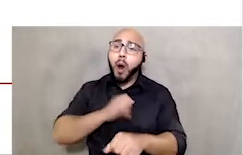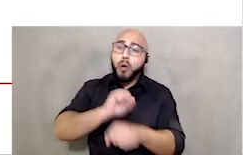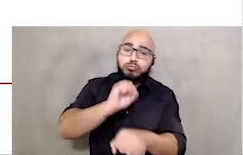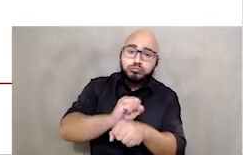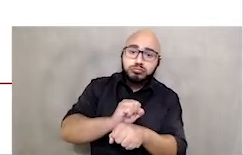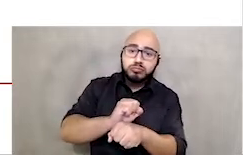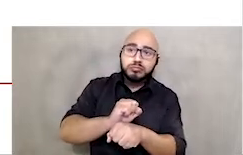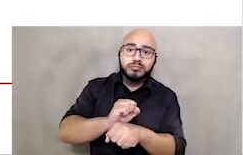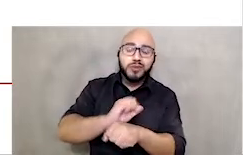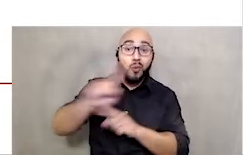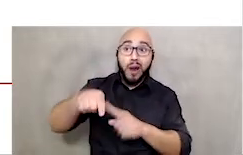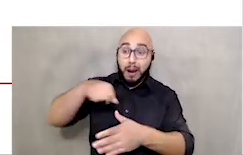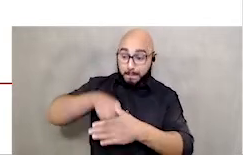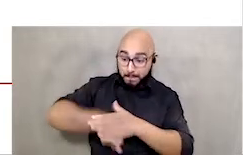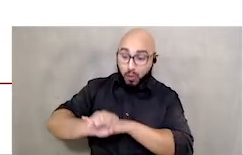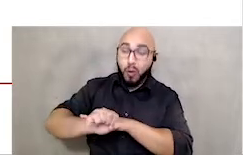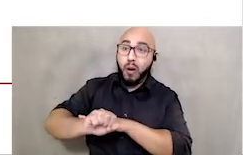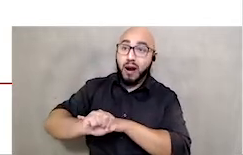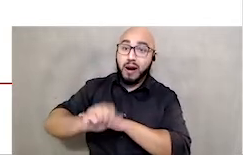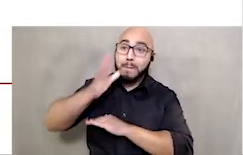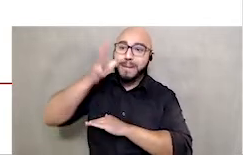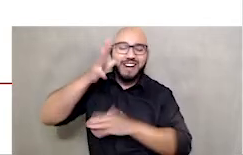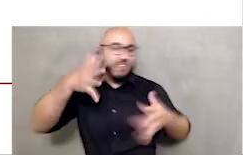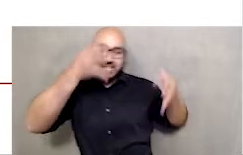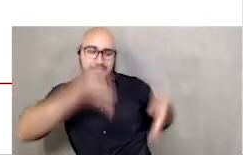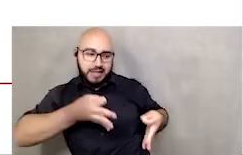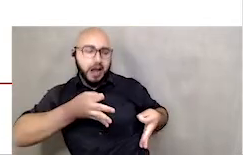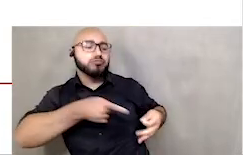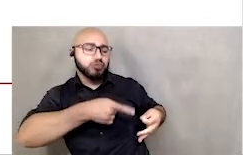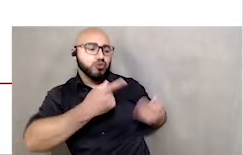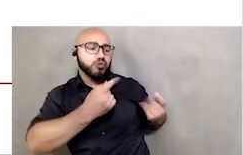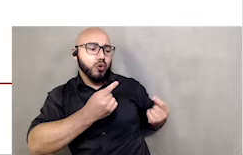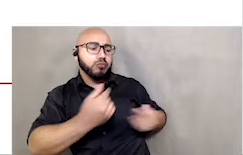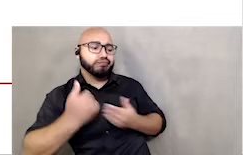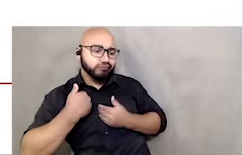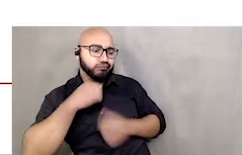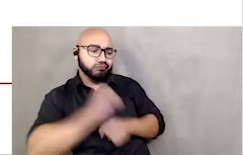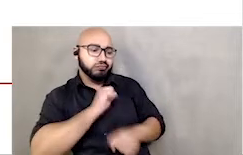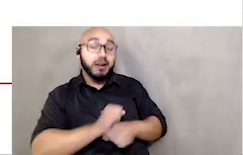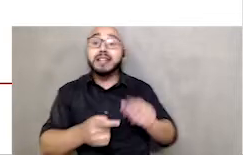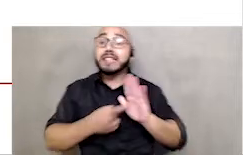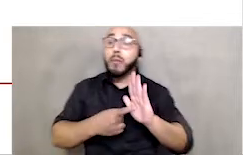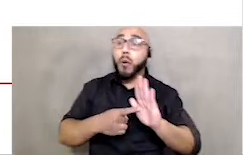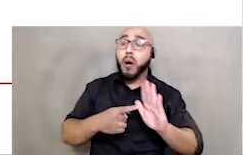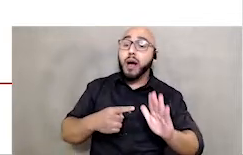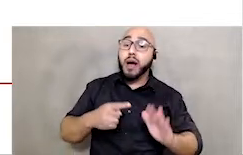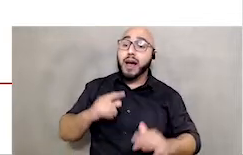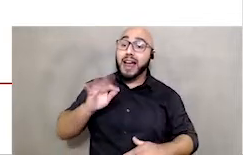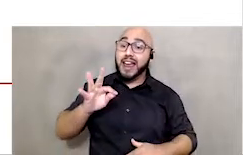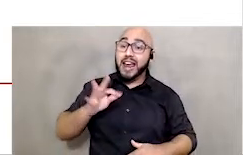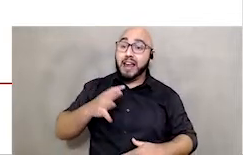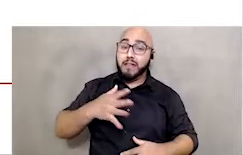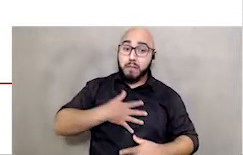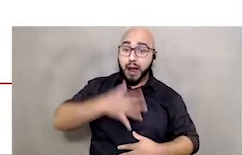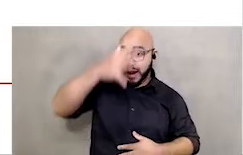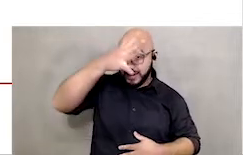birth. If my dad and his father before him was a doctor or lawyer, then now I